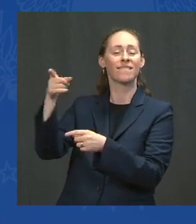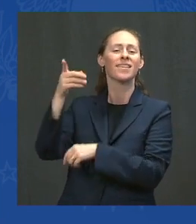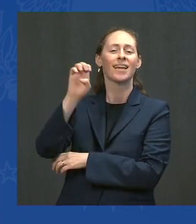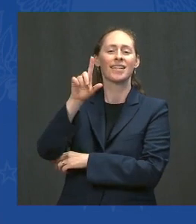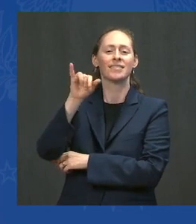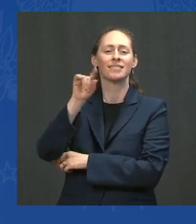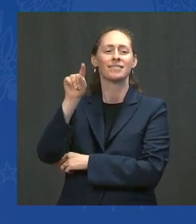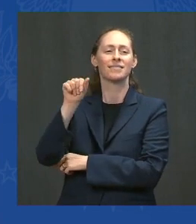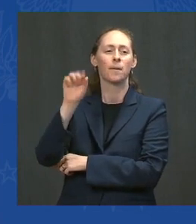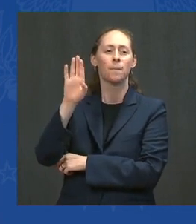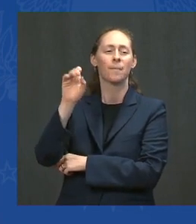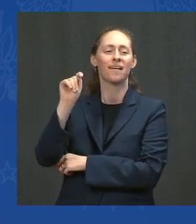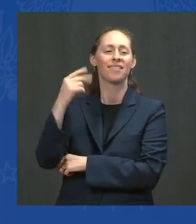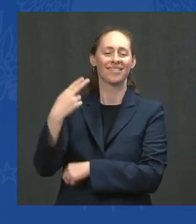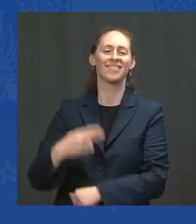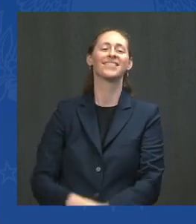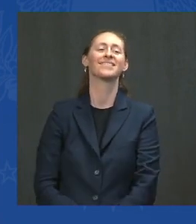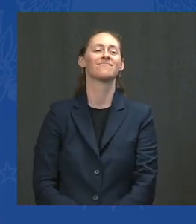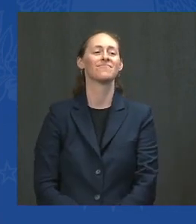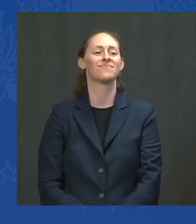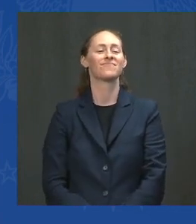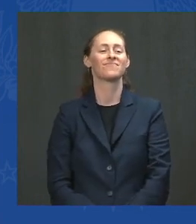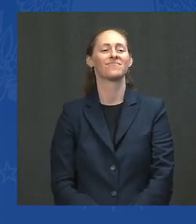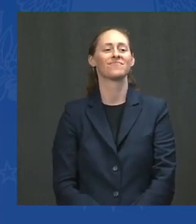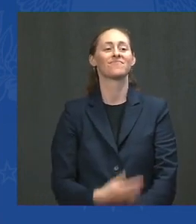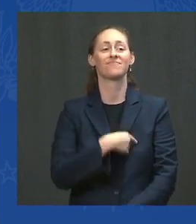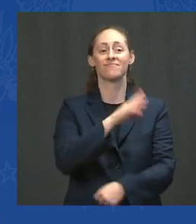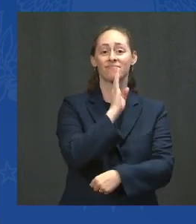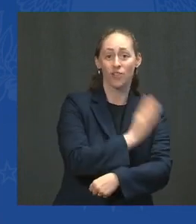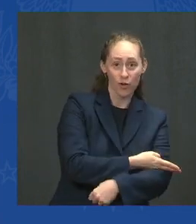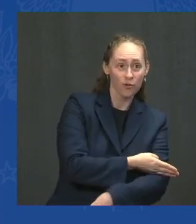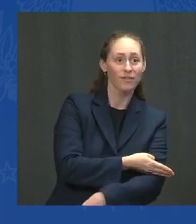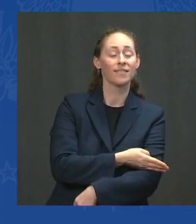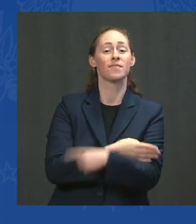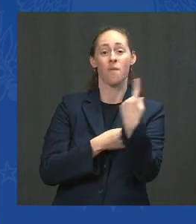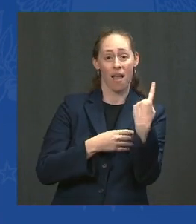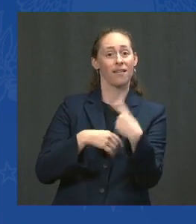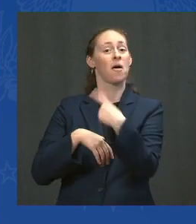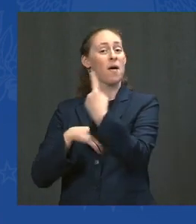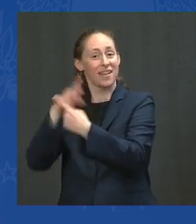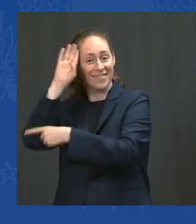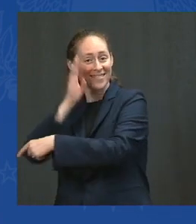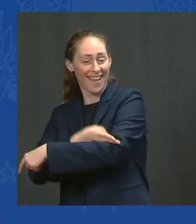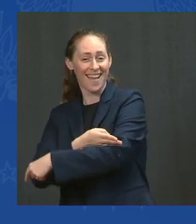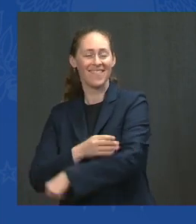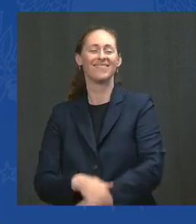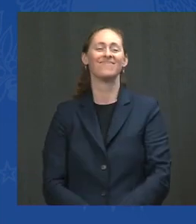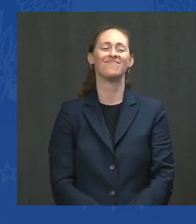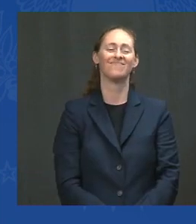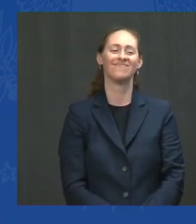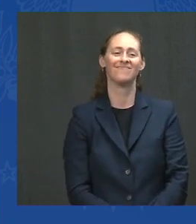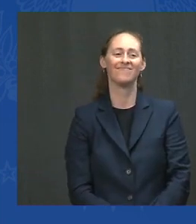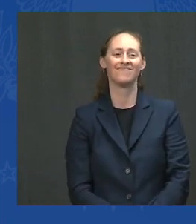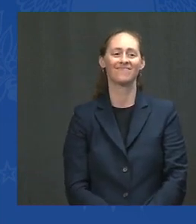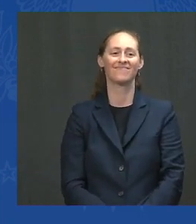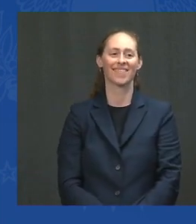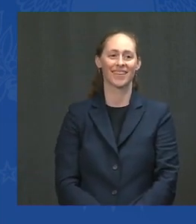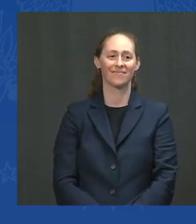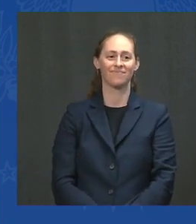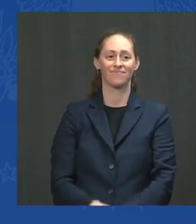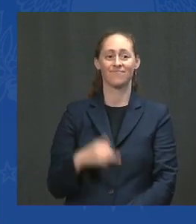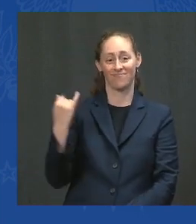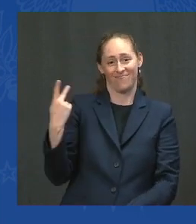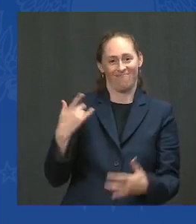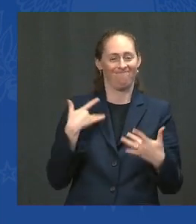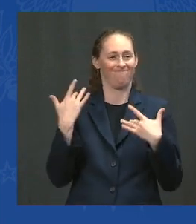nurse, and my son, Patrick, and his wife, Erin. I'm also excited to announce that Elizabeth and I are soon to